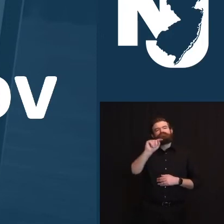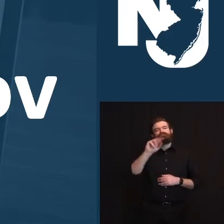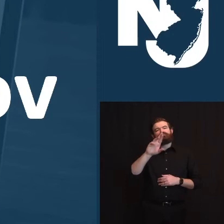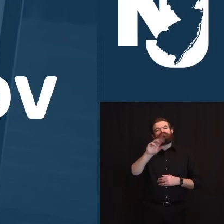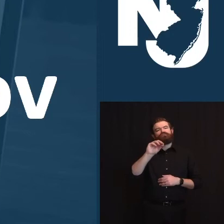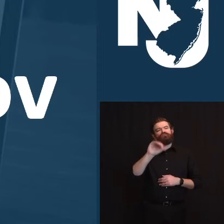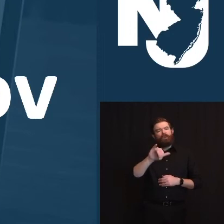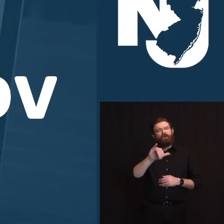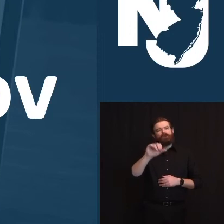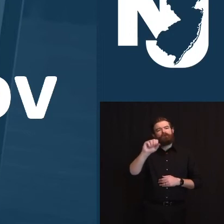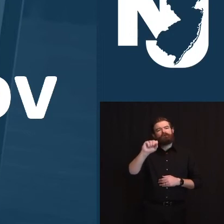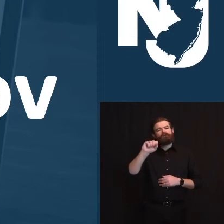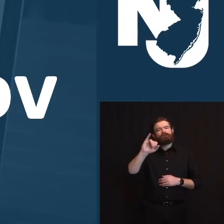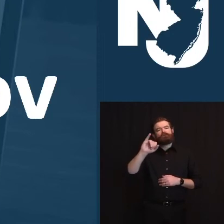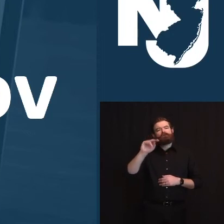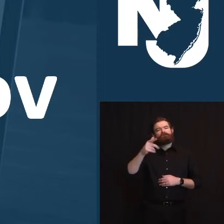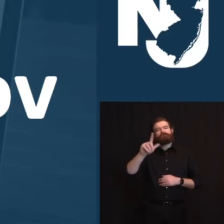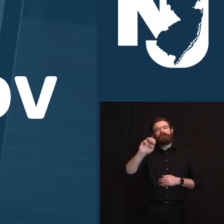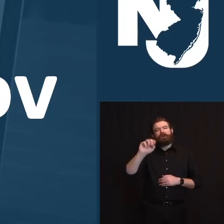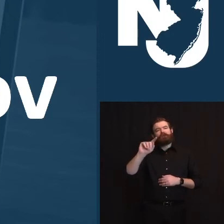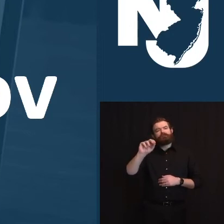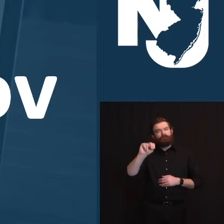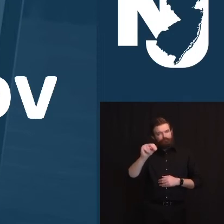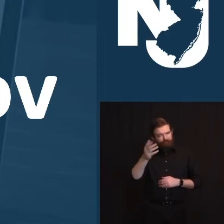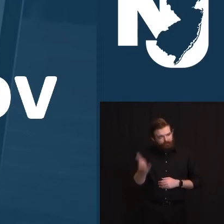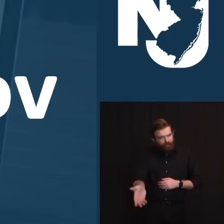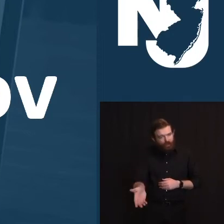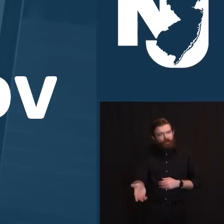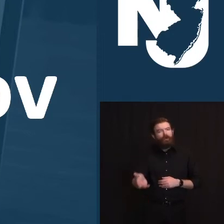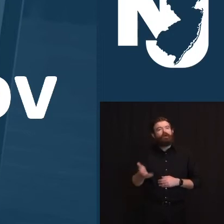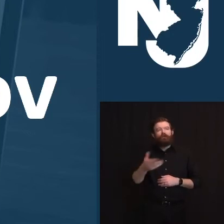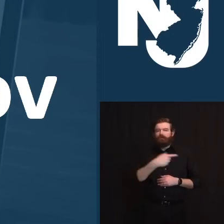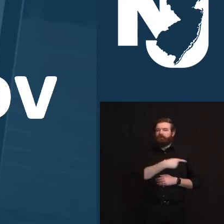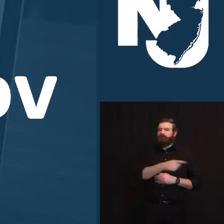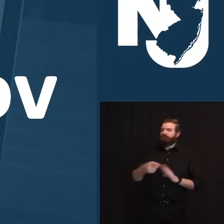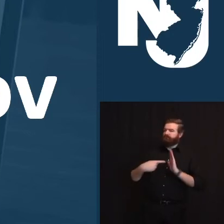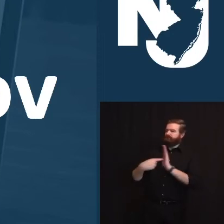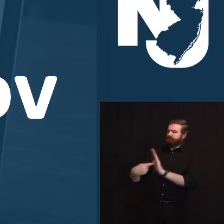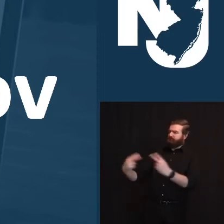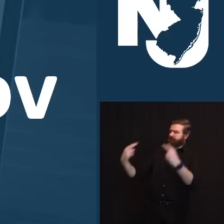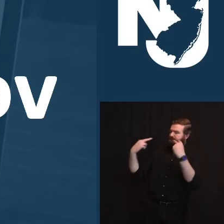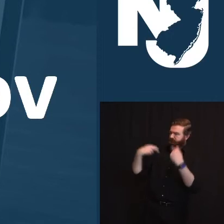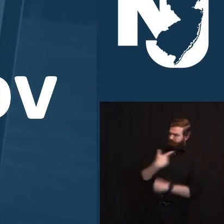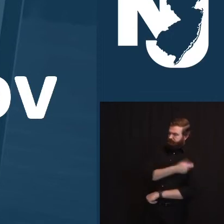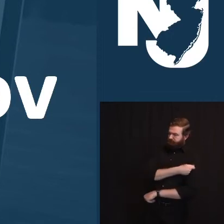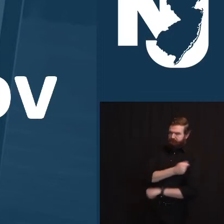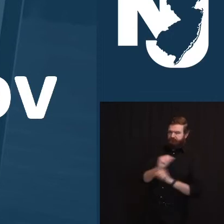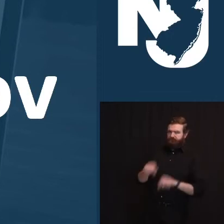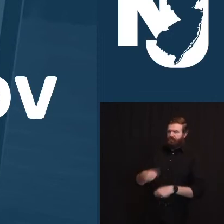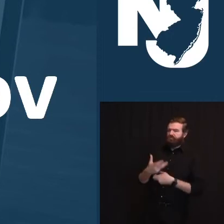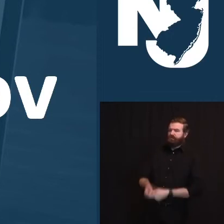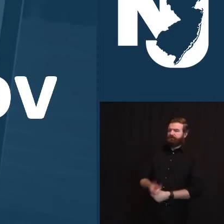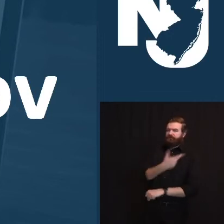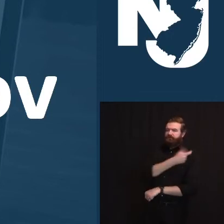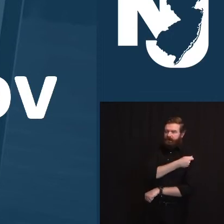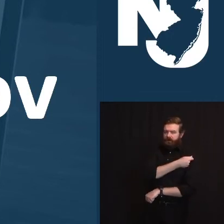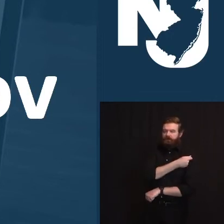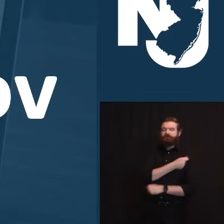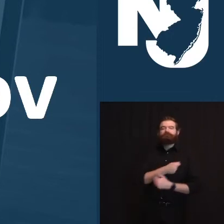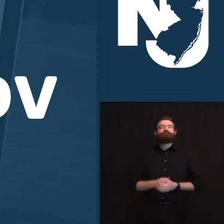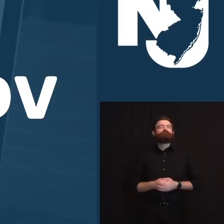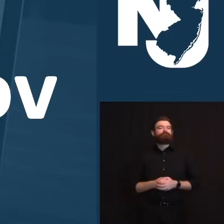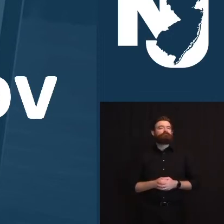in the if you build it, they will come mode. Now we just need them to come. We need the vaccine supplies to ramp up out of Washington because we're